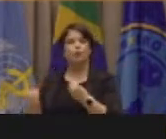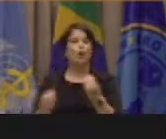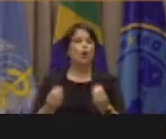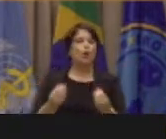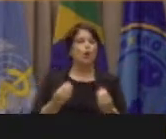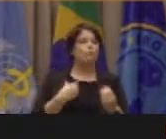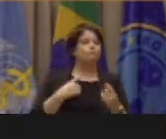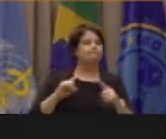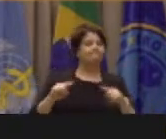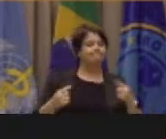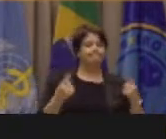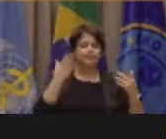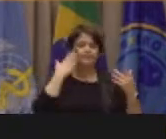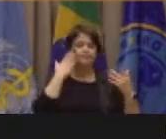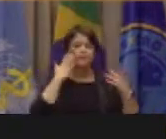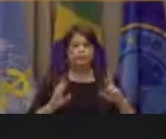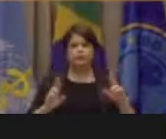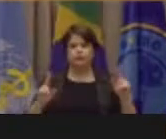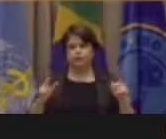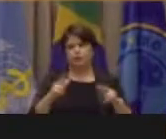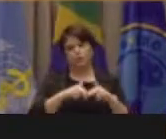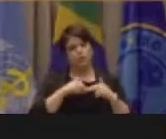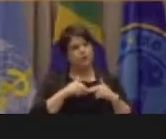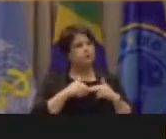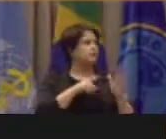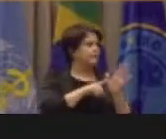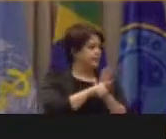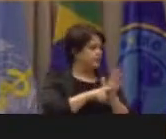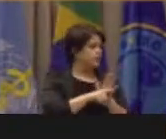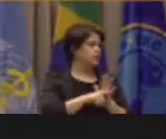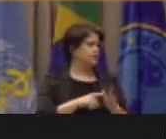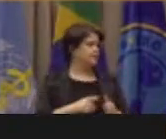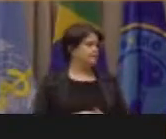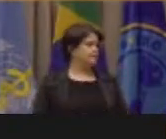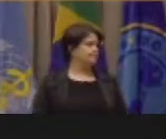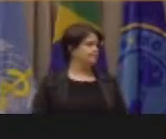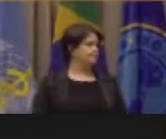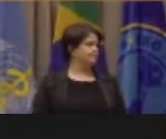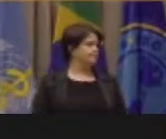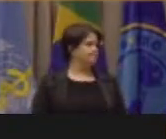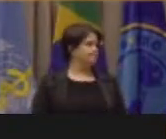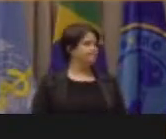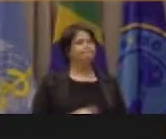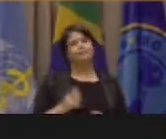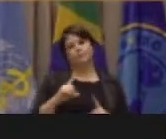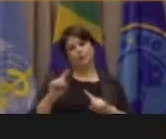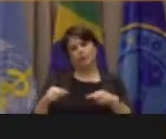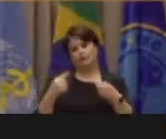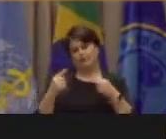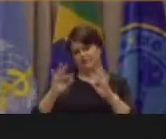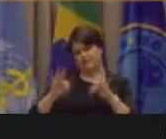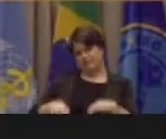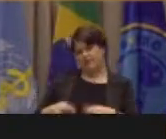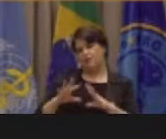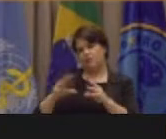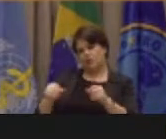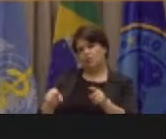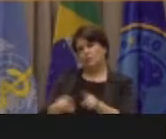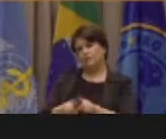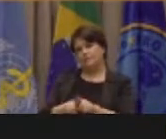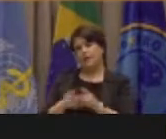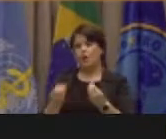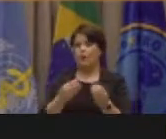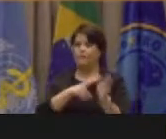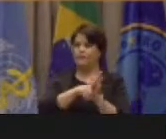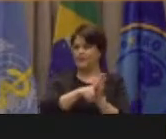to seek how can we face this, and I will encourage you to research